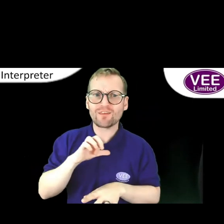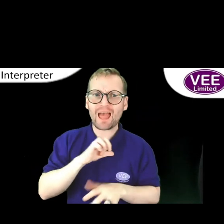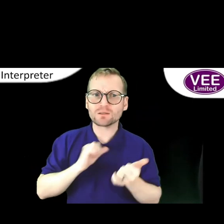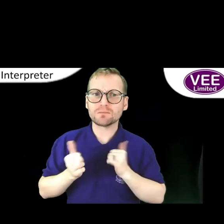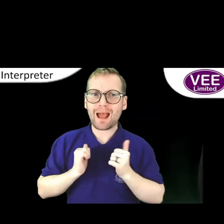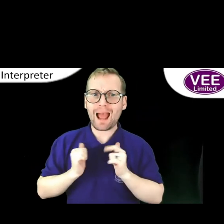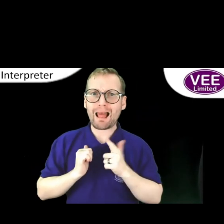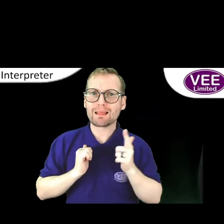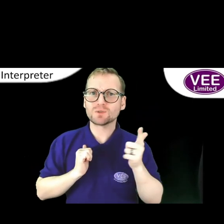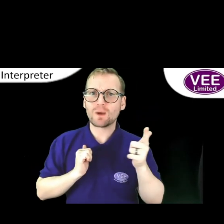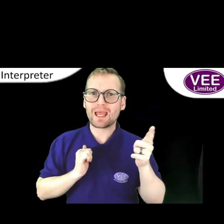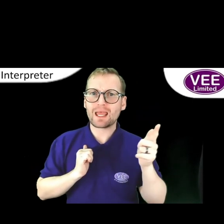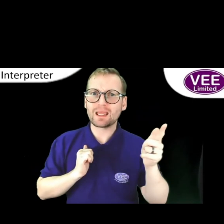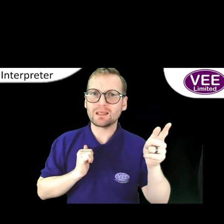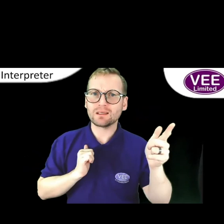5,000 miles away.